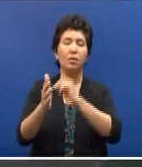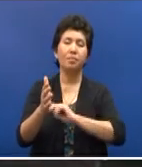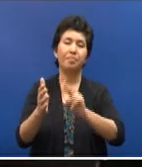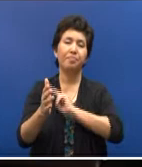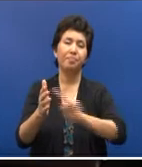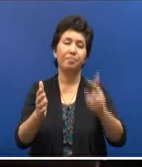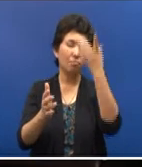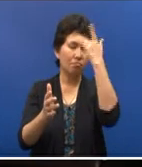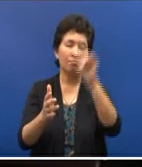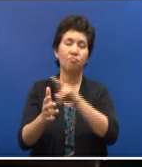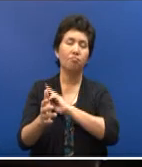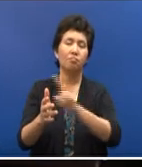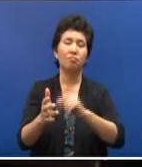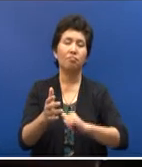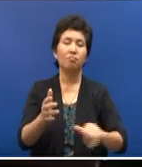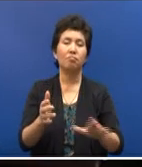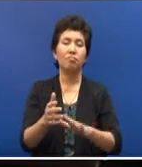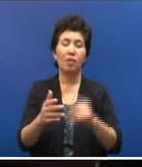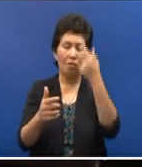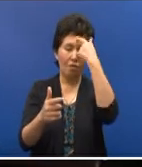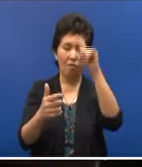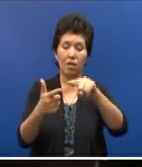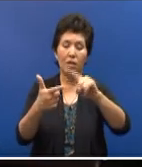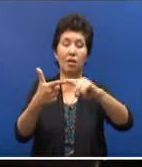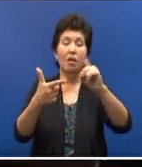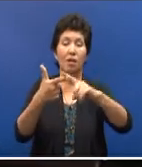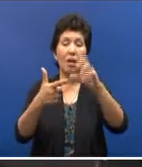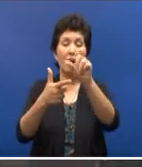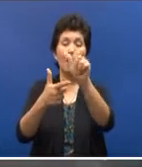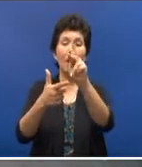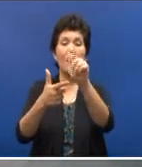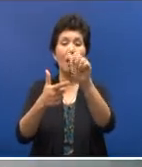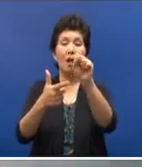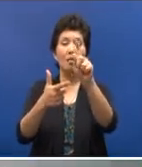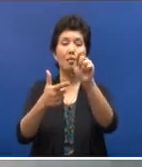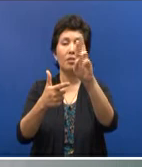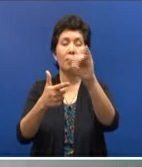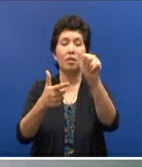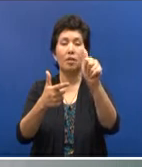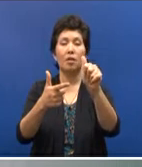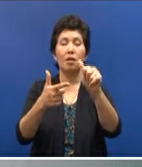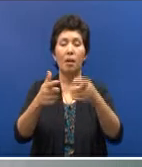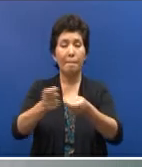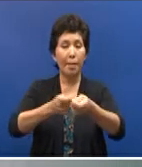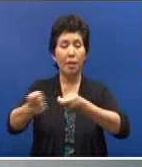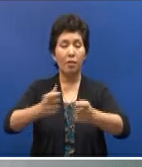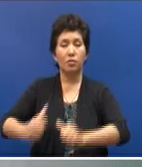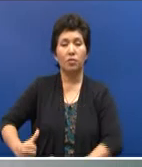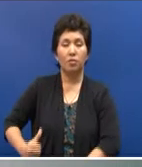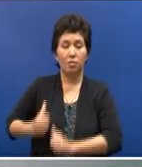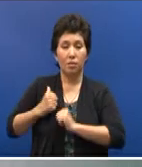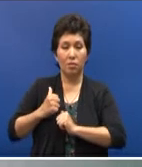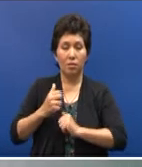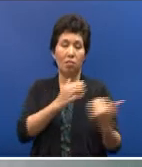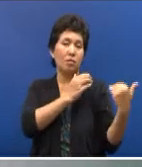Okay, and for the Kshatriya, okay, whereby they consist of administrators and also the warriors, they